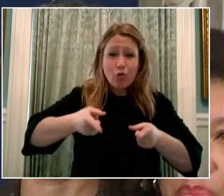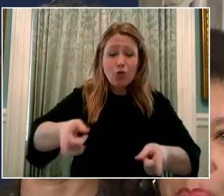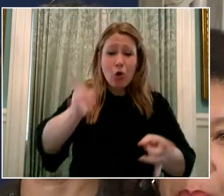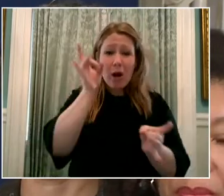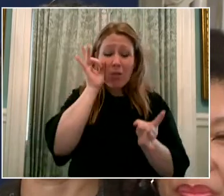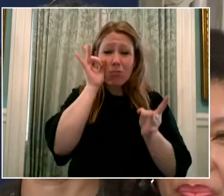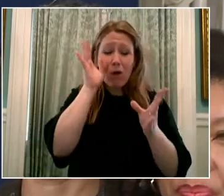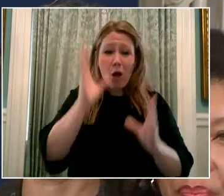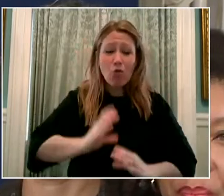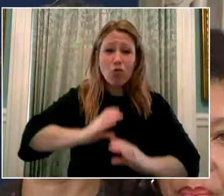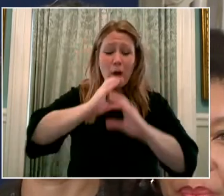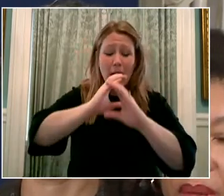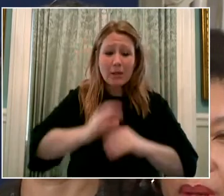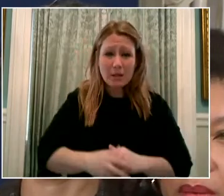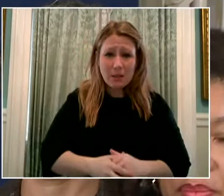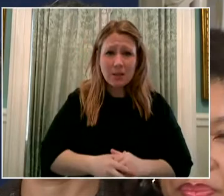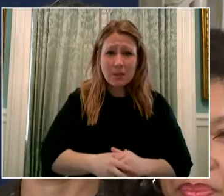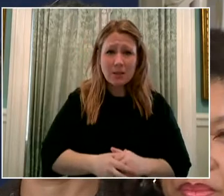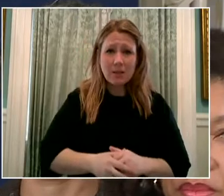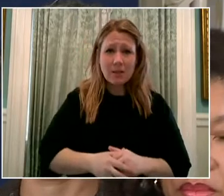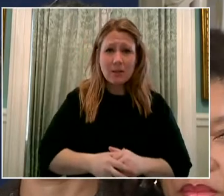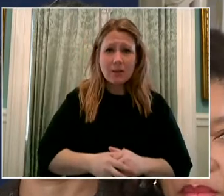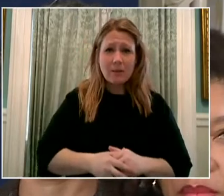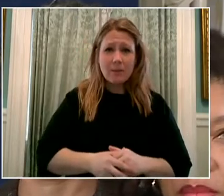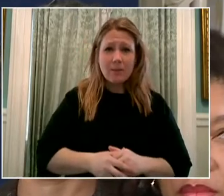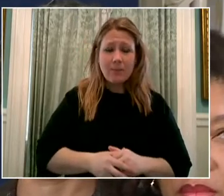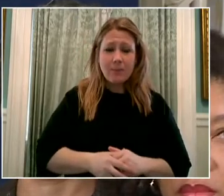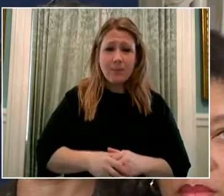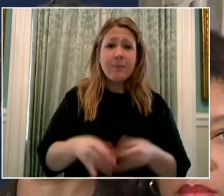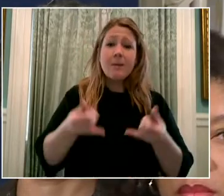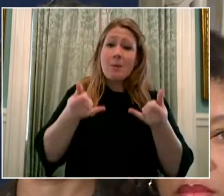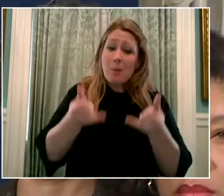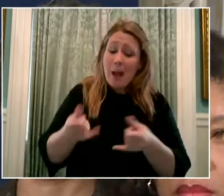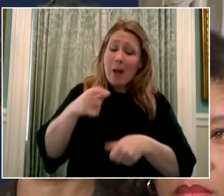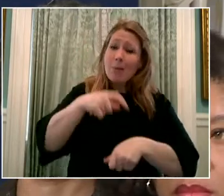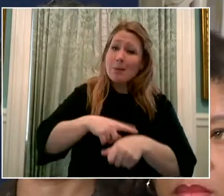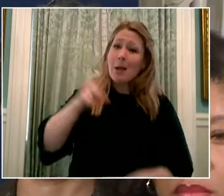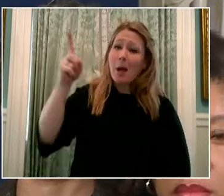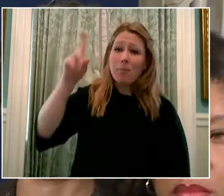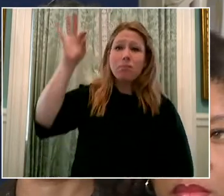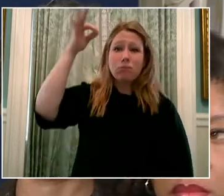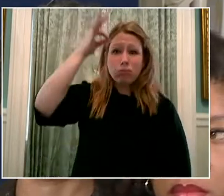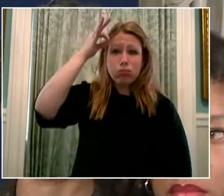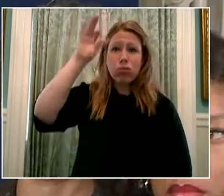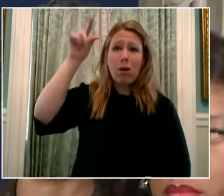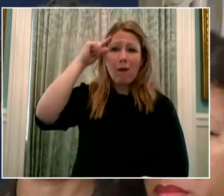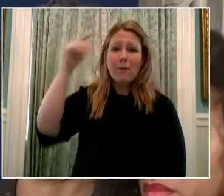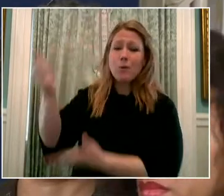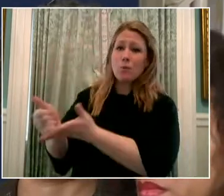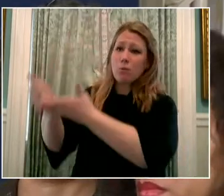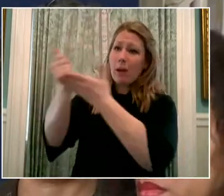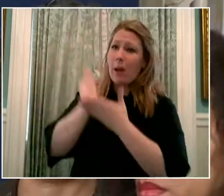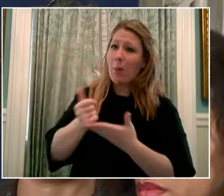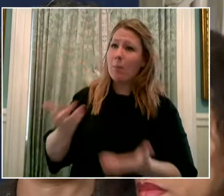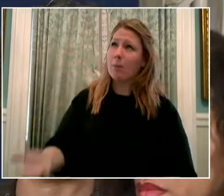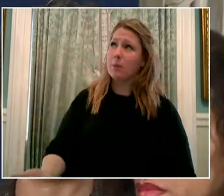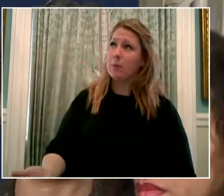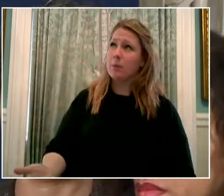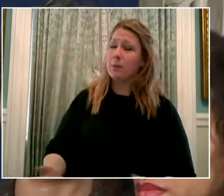midst of a crisis. Now it's time for the government, the national government, to step up. So why don't we answer a few